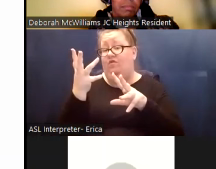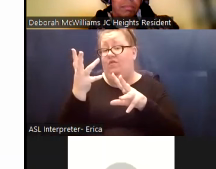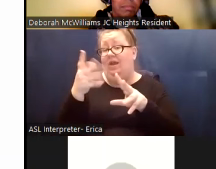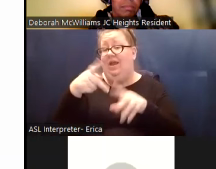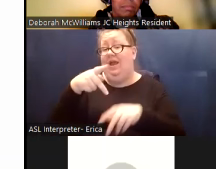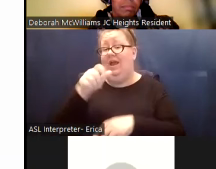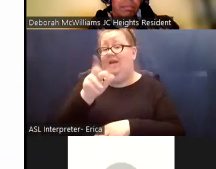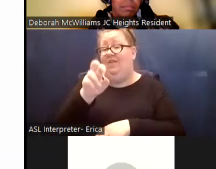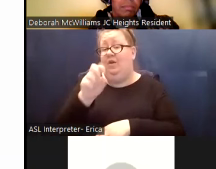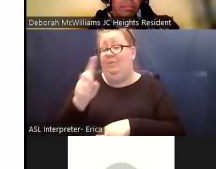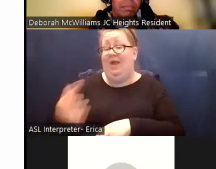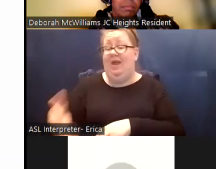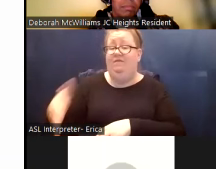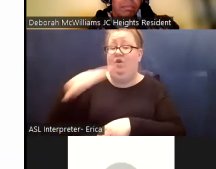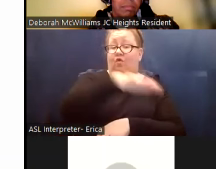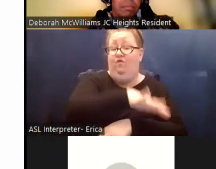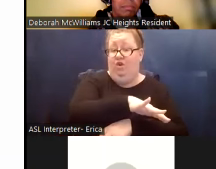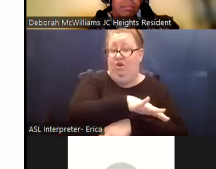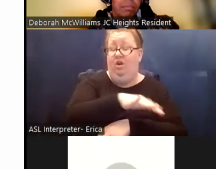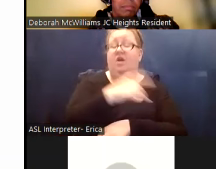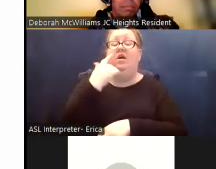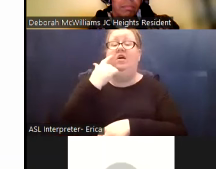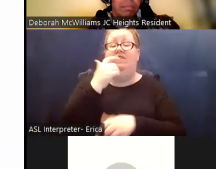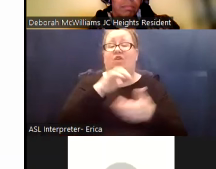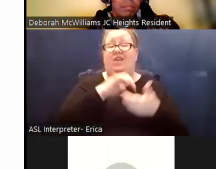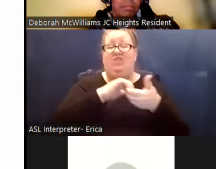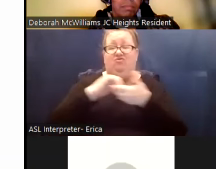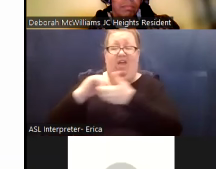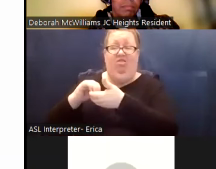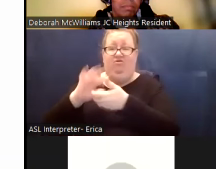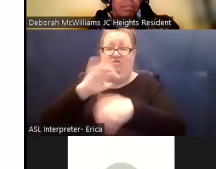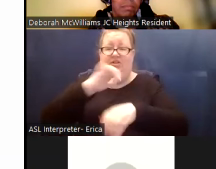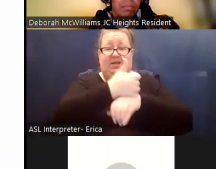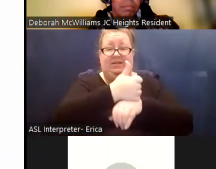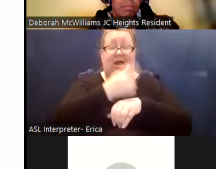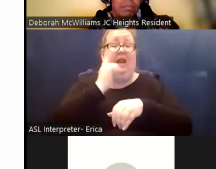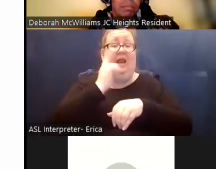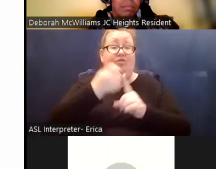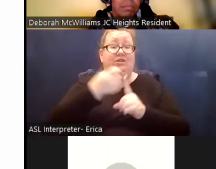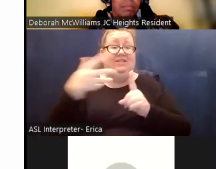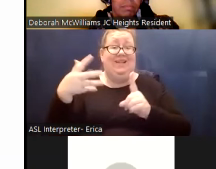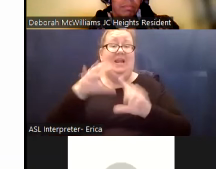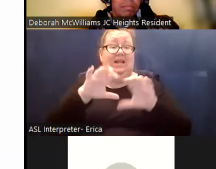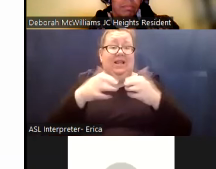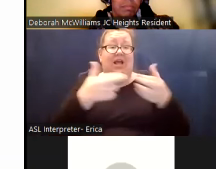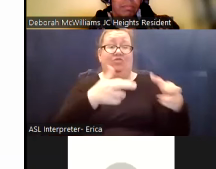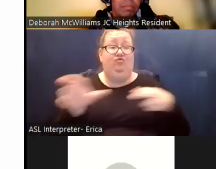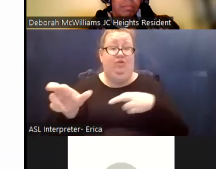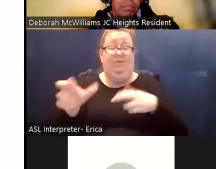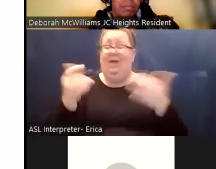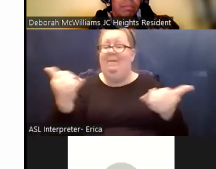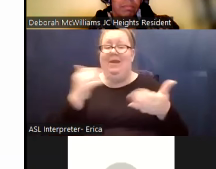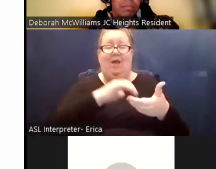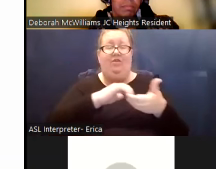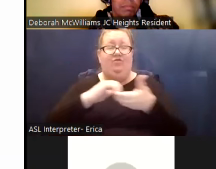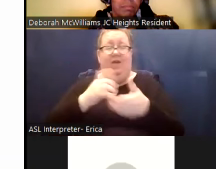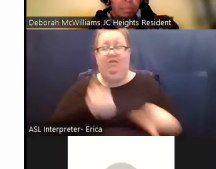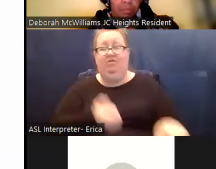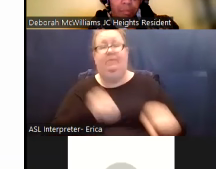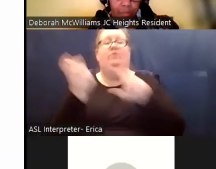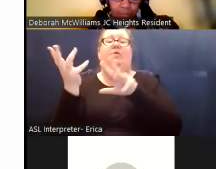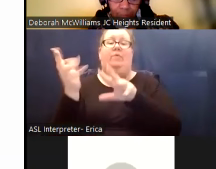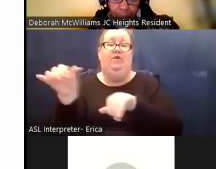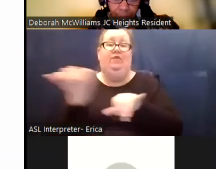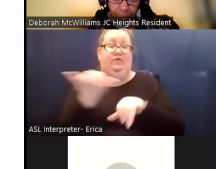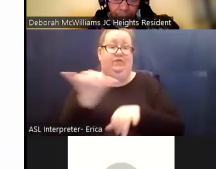trailers to be installed years ago. For extended classrooms, those trailers have been removed by the city quite a